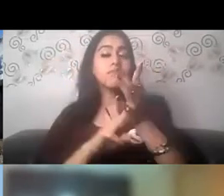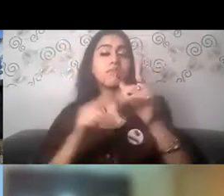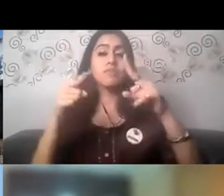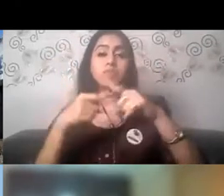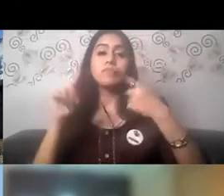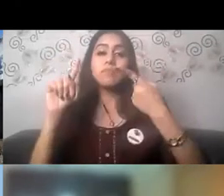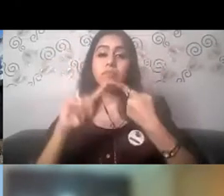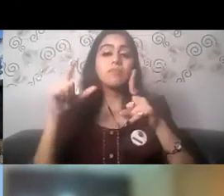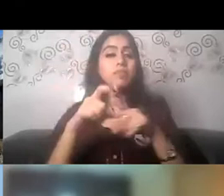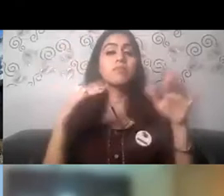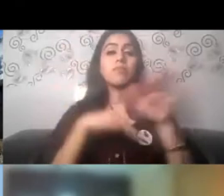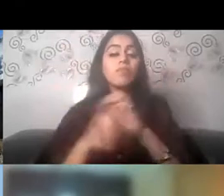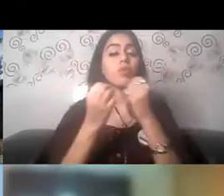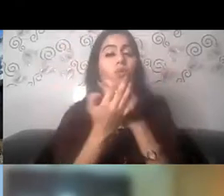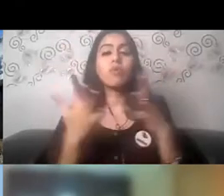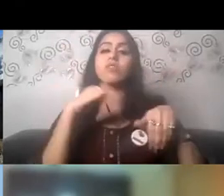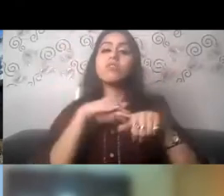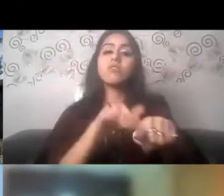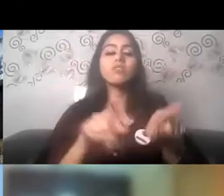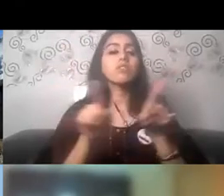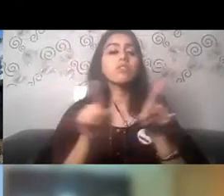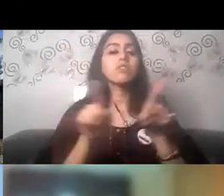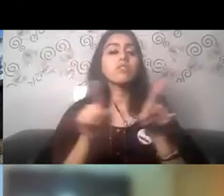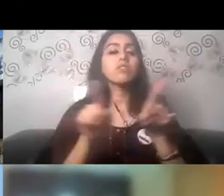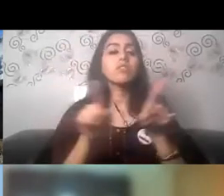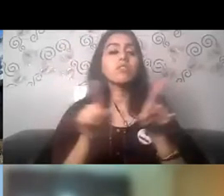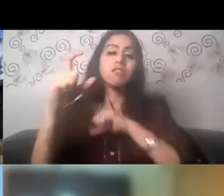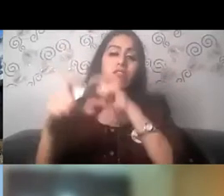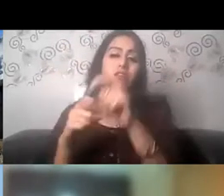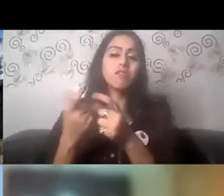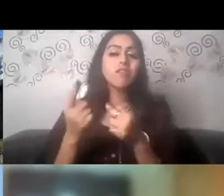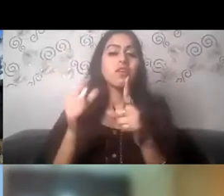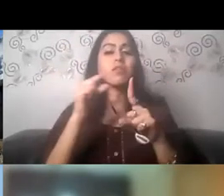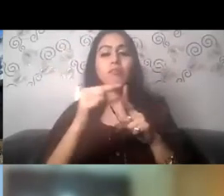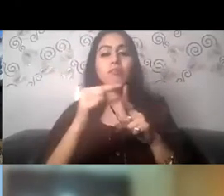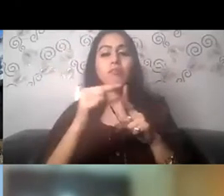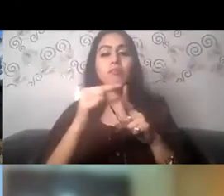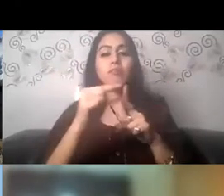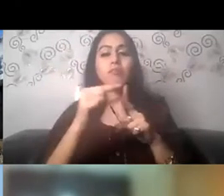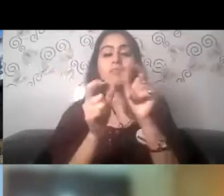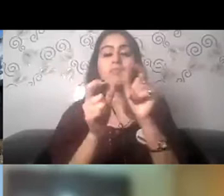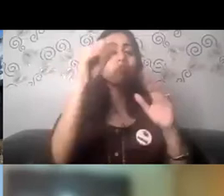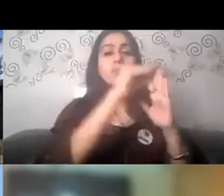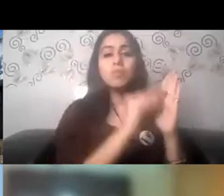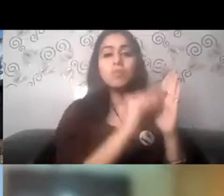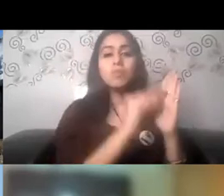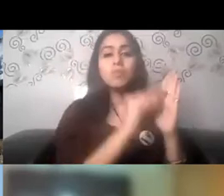a lot of experience working with the government in public policy domain in the television